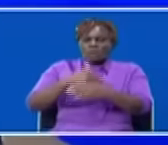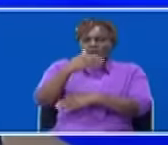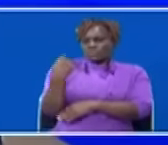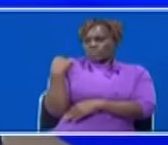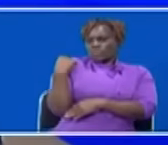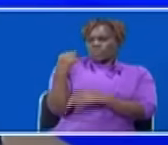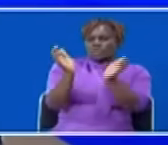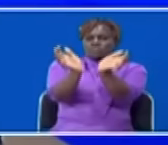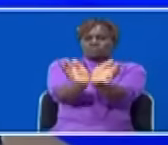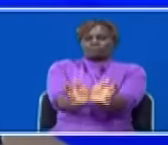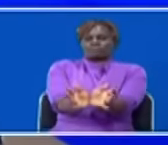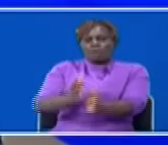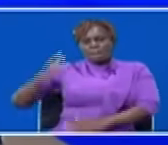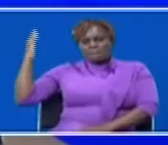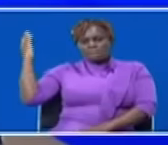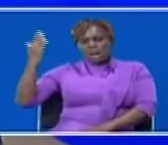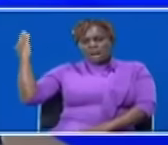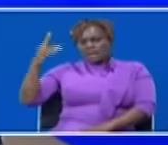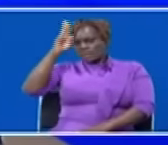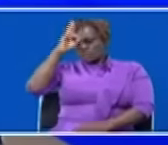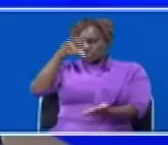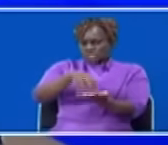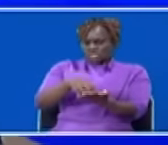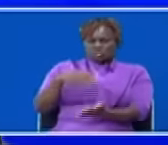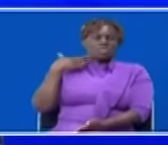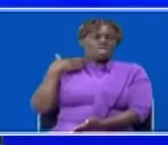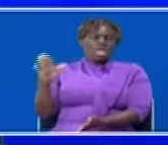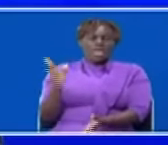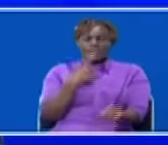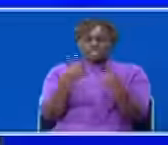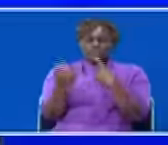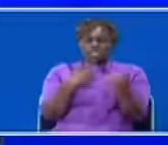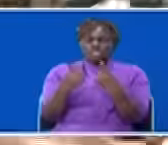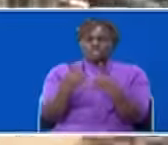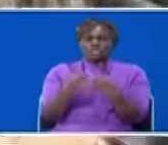recent detention at Pangani Police Station over hate speech claims.